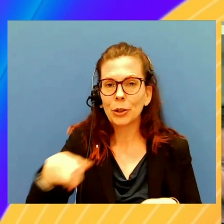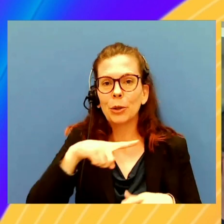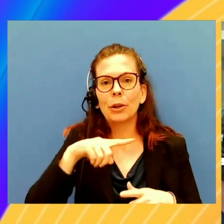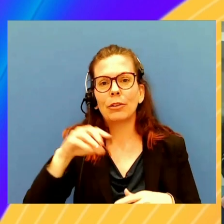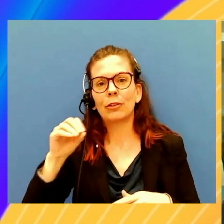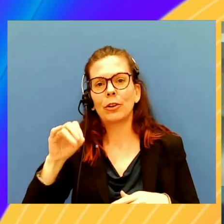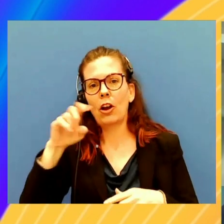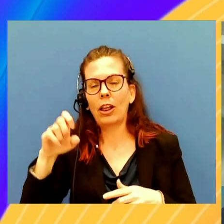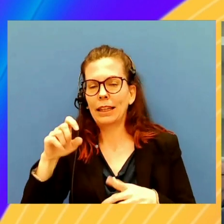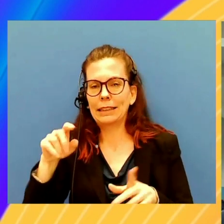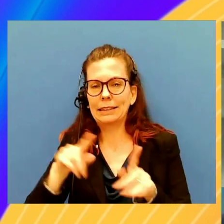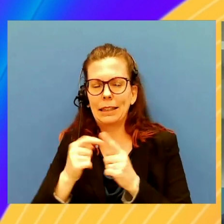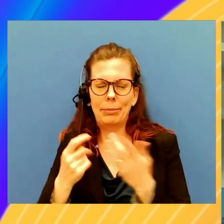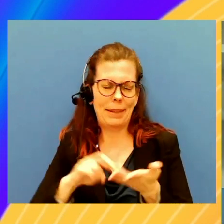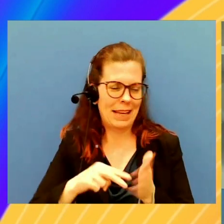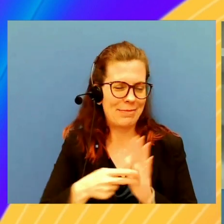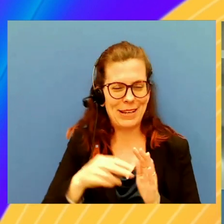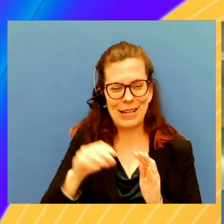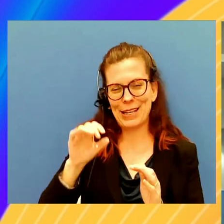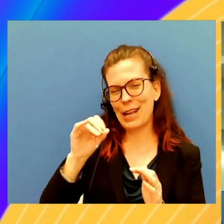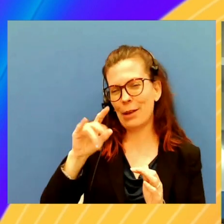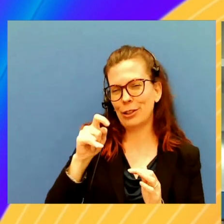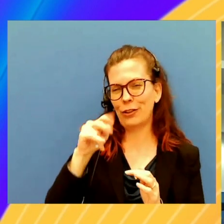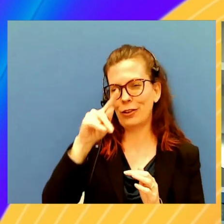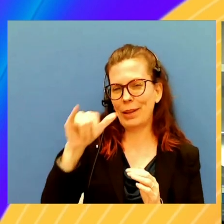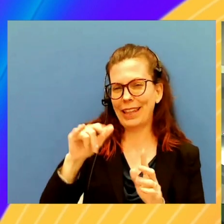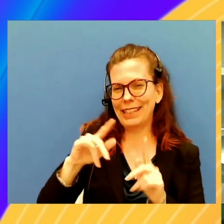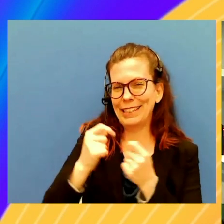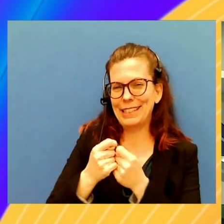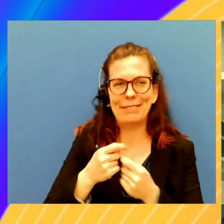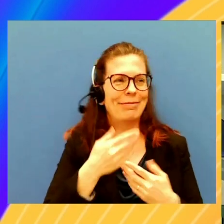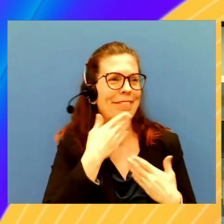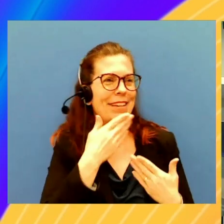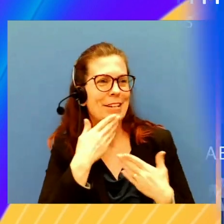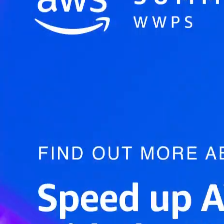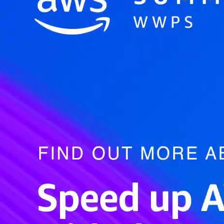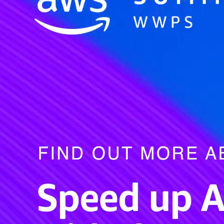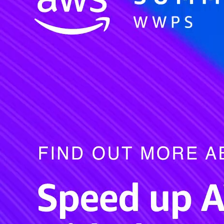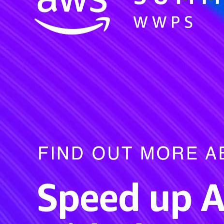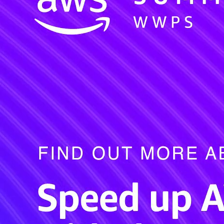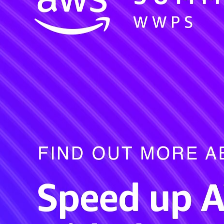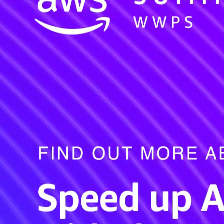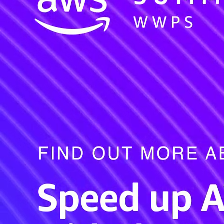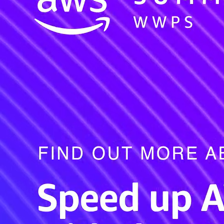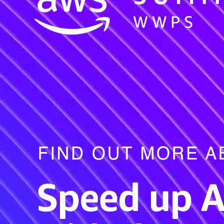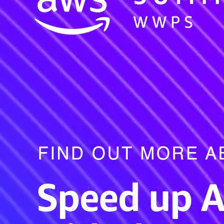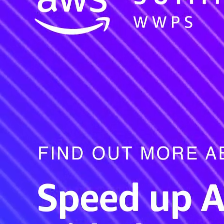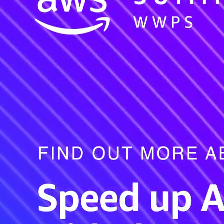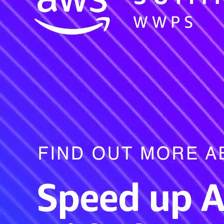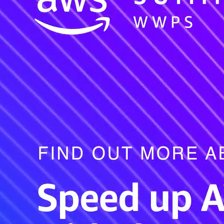I mean, the Observability team. Go Ollie. Thank you. Thanks, guys.